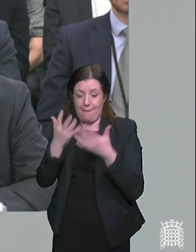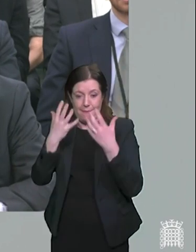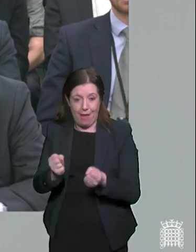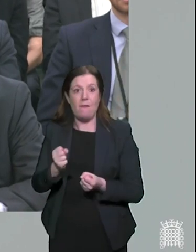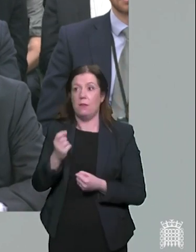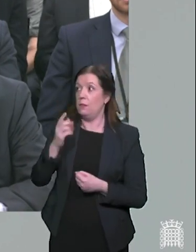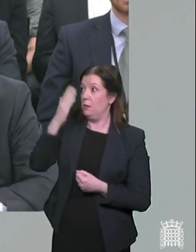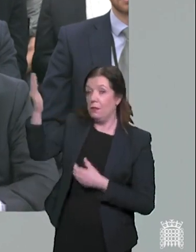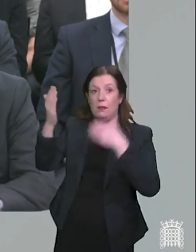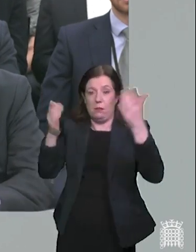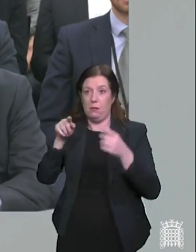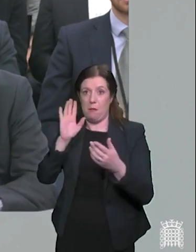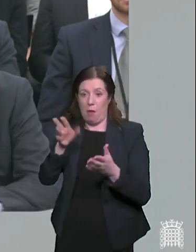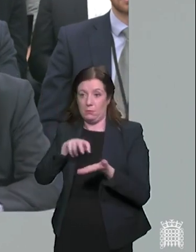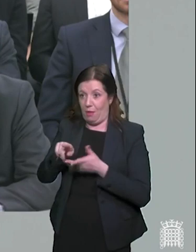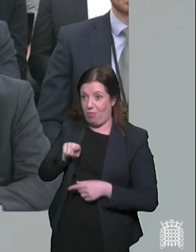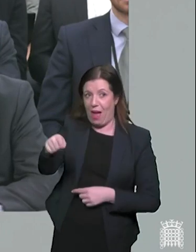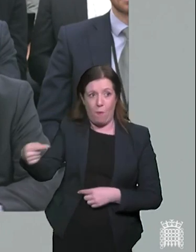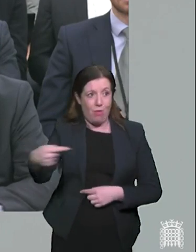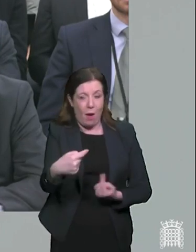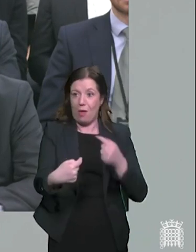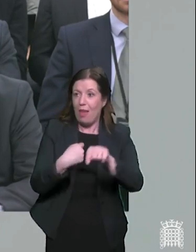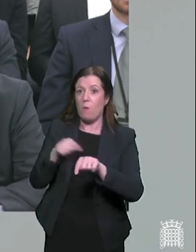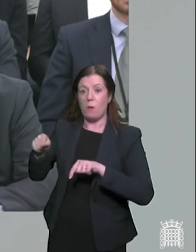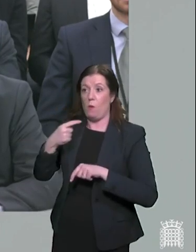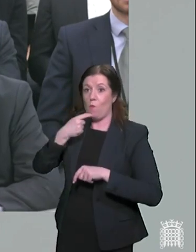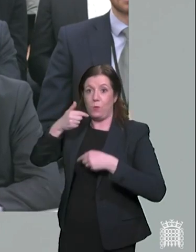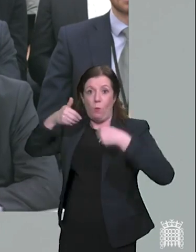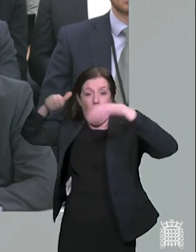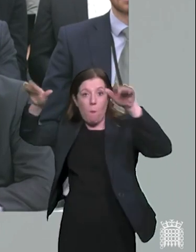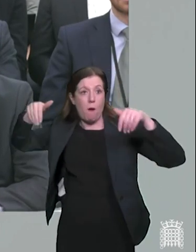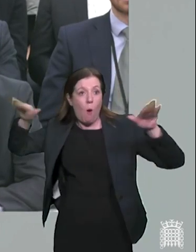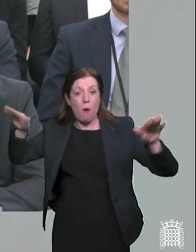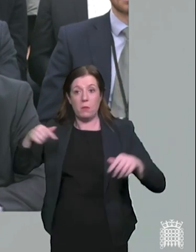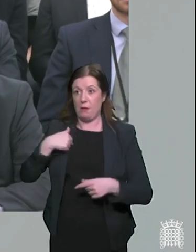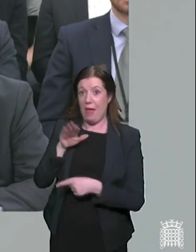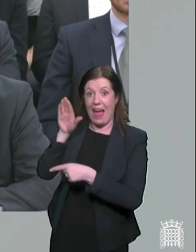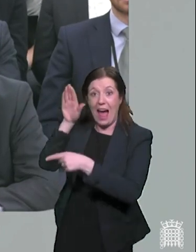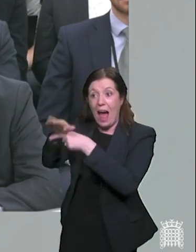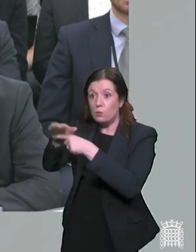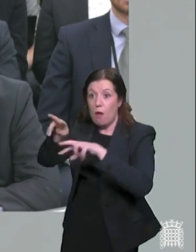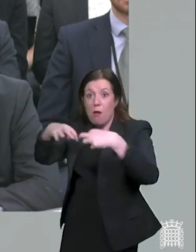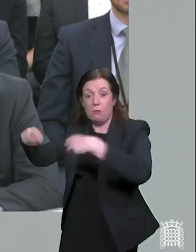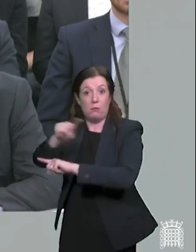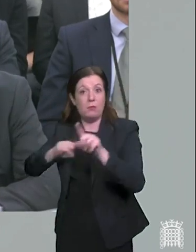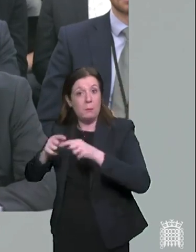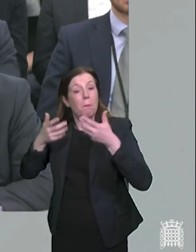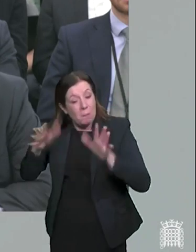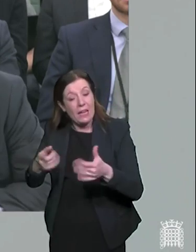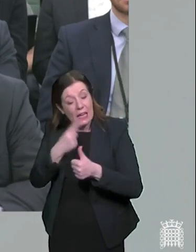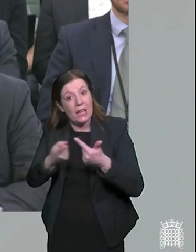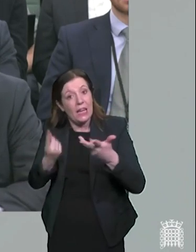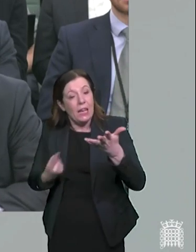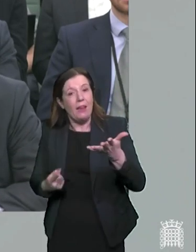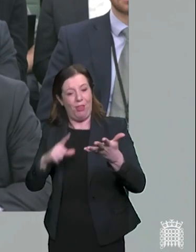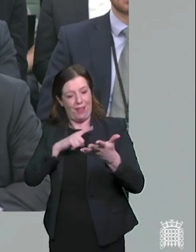walls telling you which way to walk. We kept windows open and we worked outside as much as possible. Because